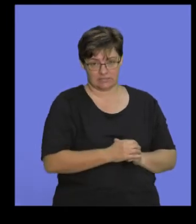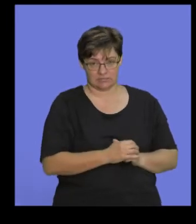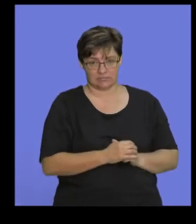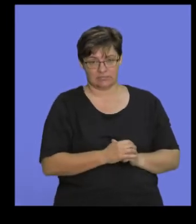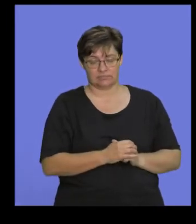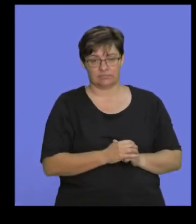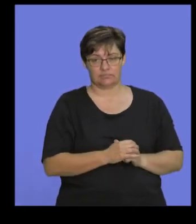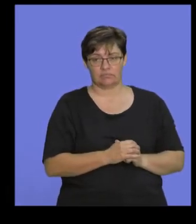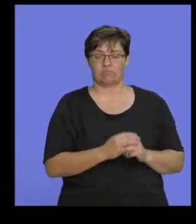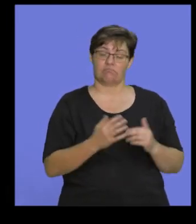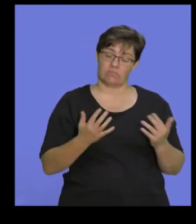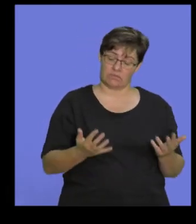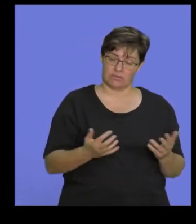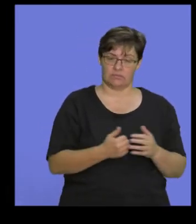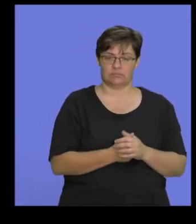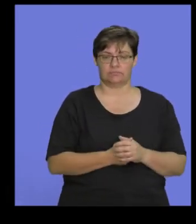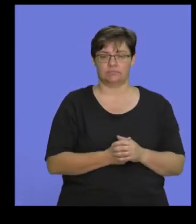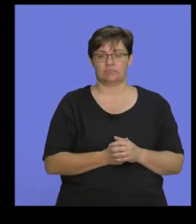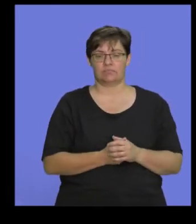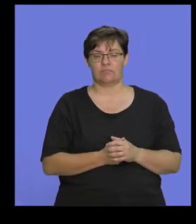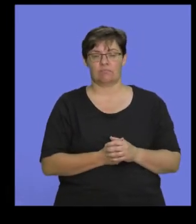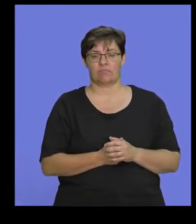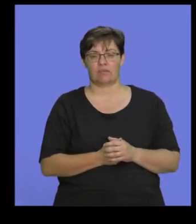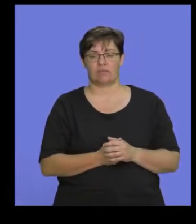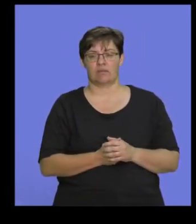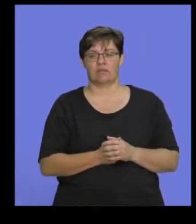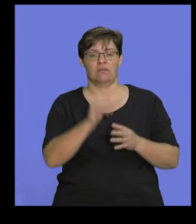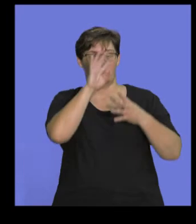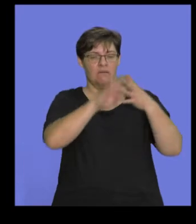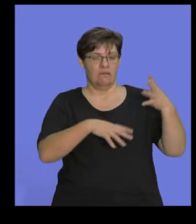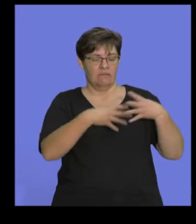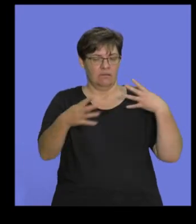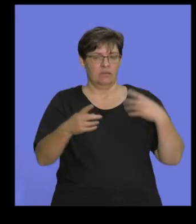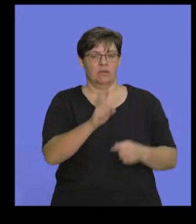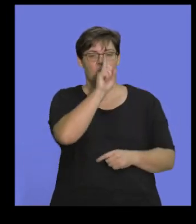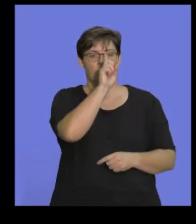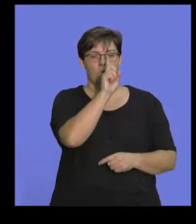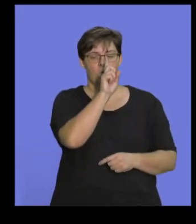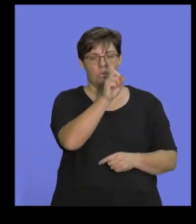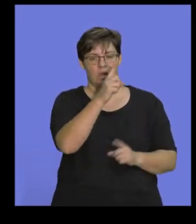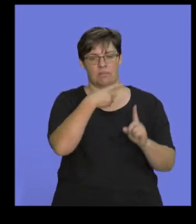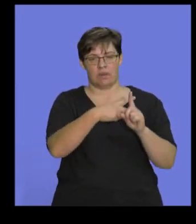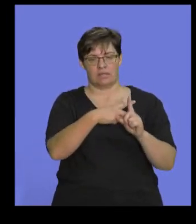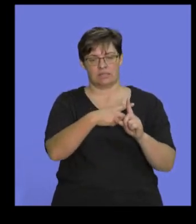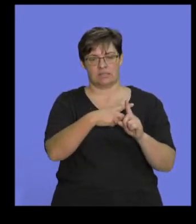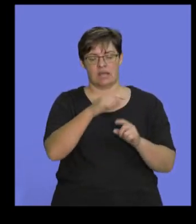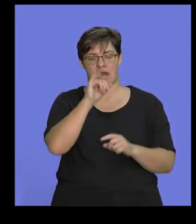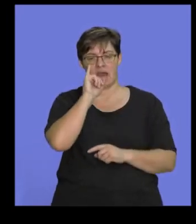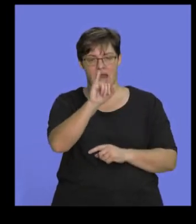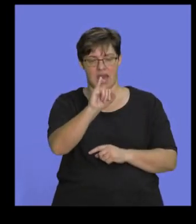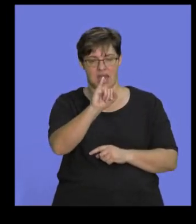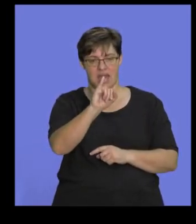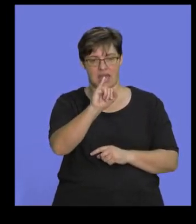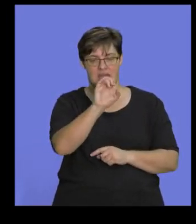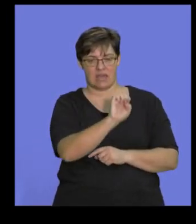7.4%, right? So this means that my formula will be 1 plus I